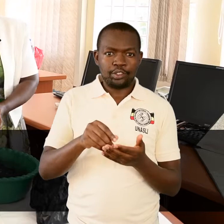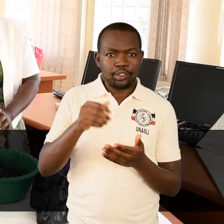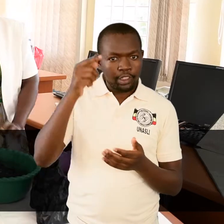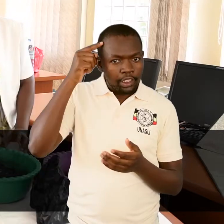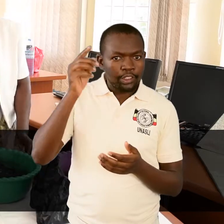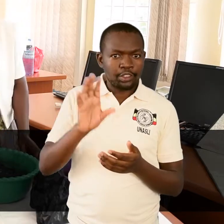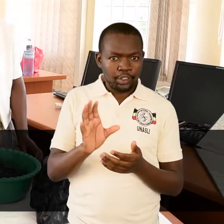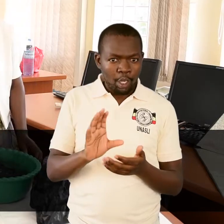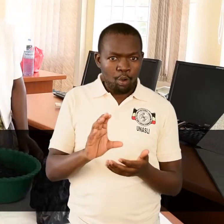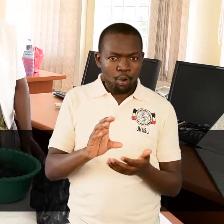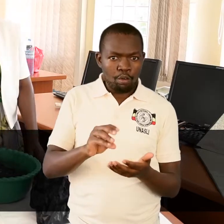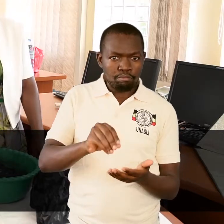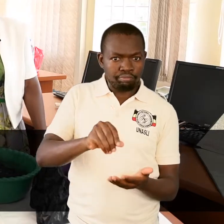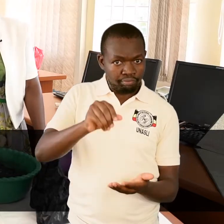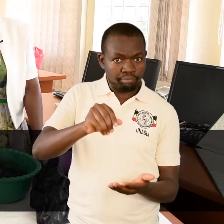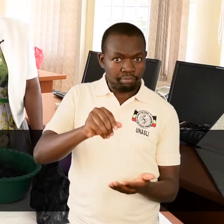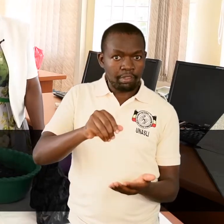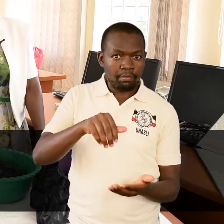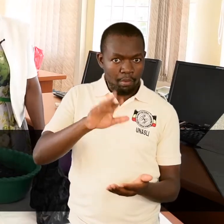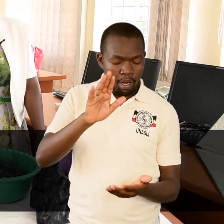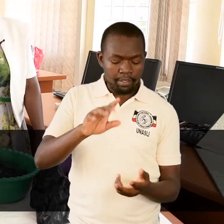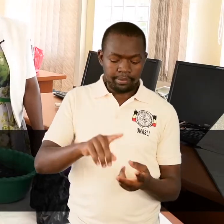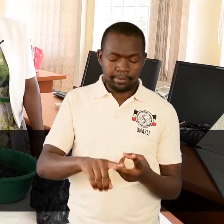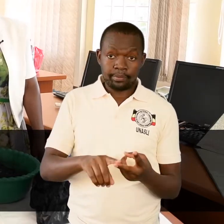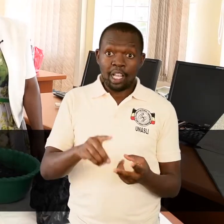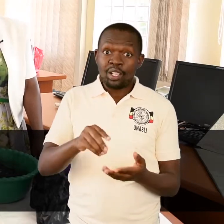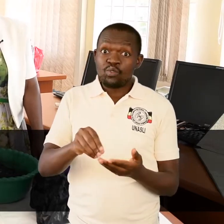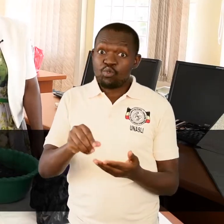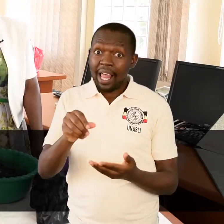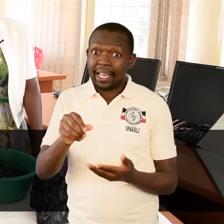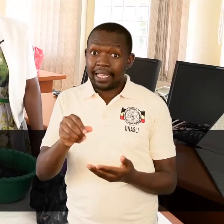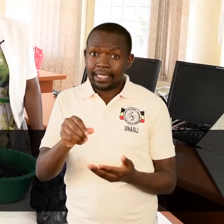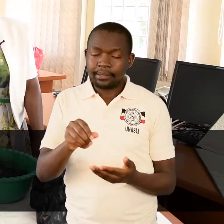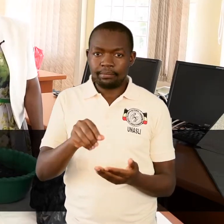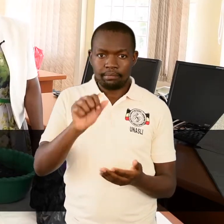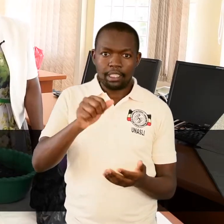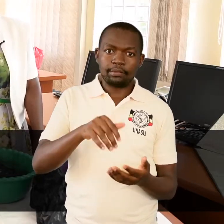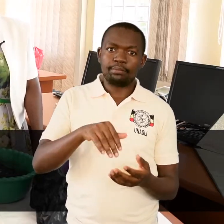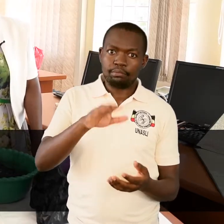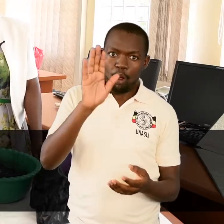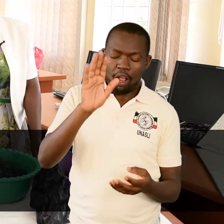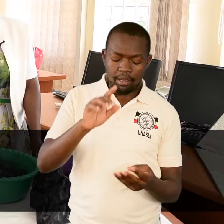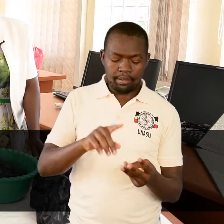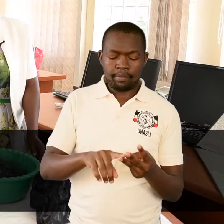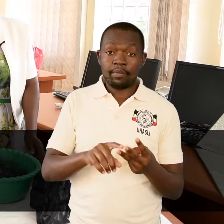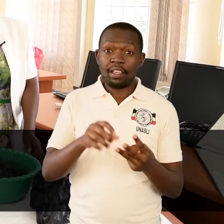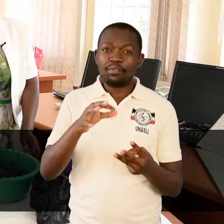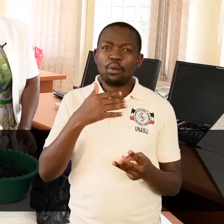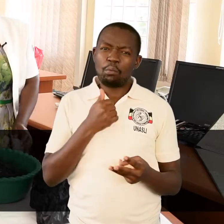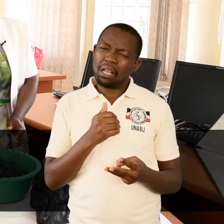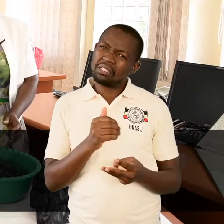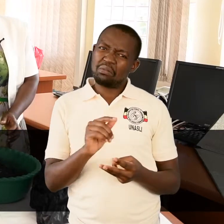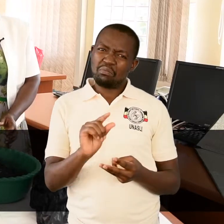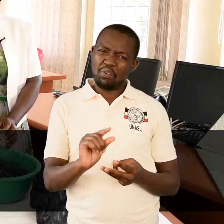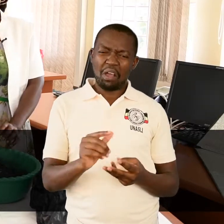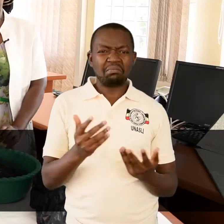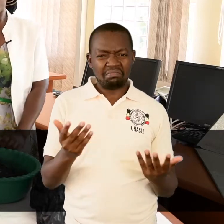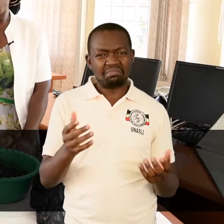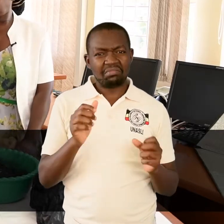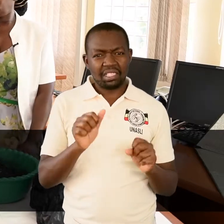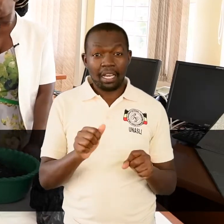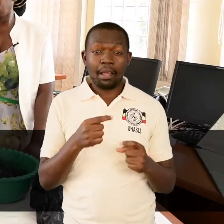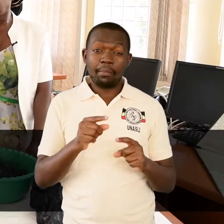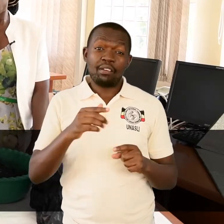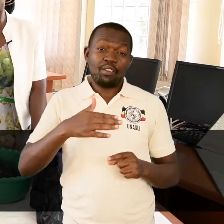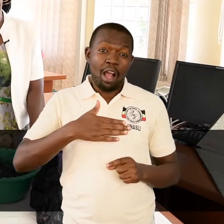soil. But if you want to make fewer briquettes, you use also fewer materials. But for